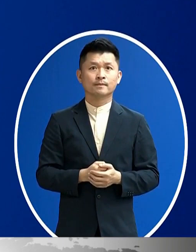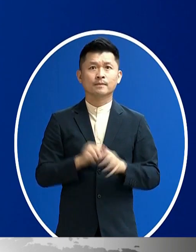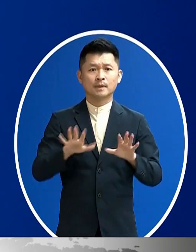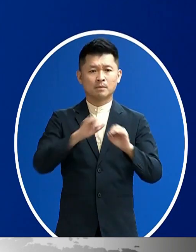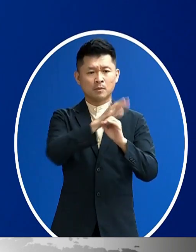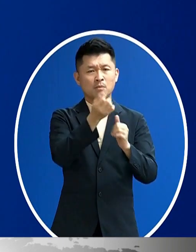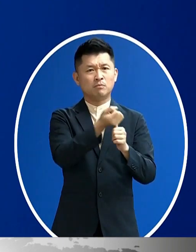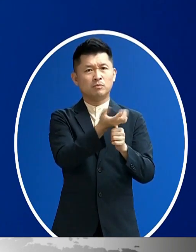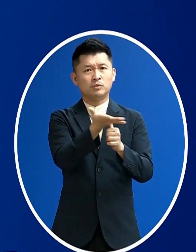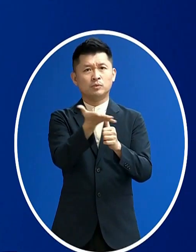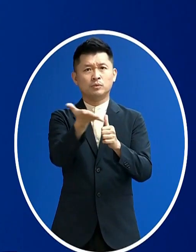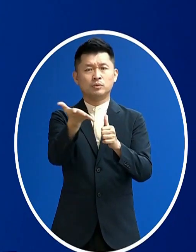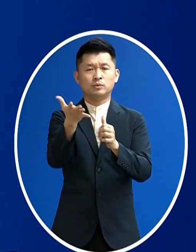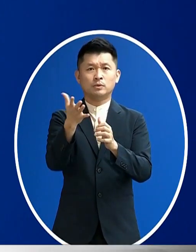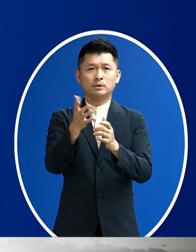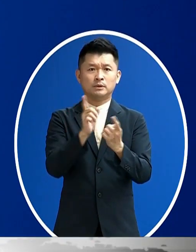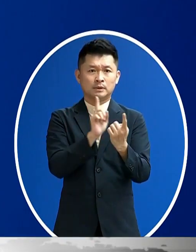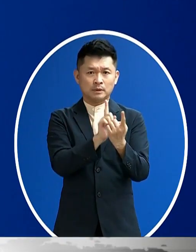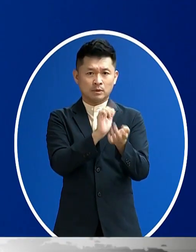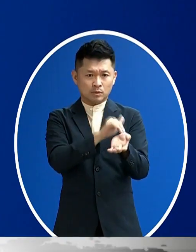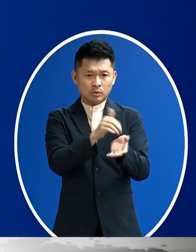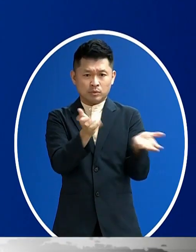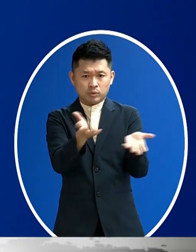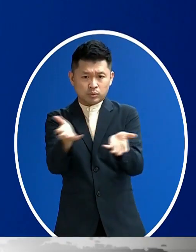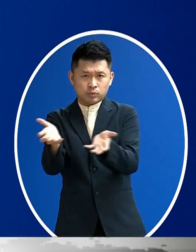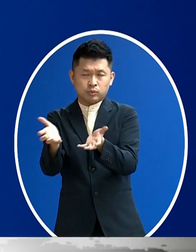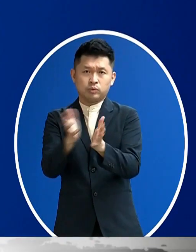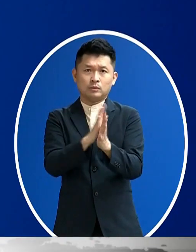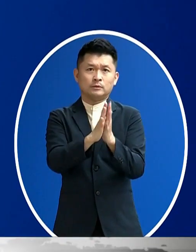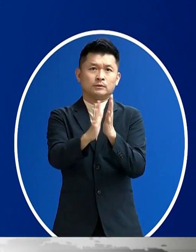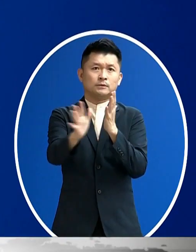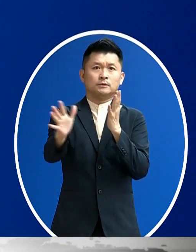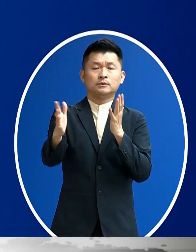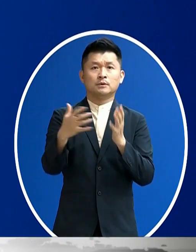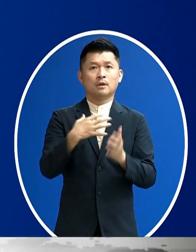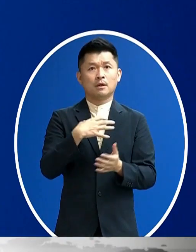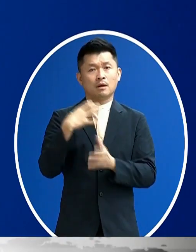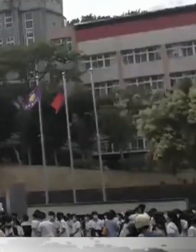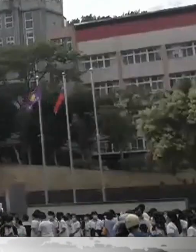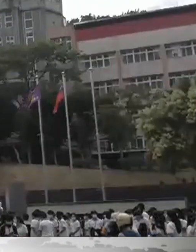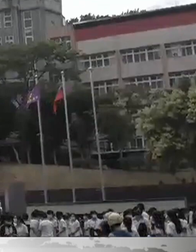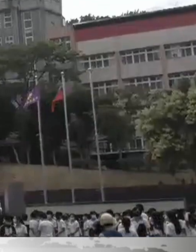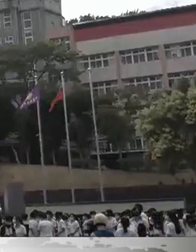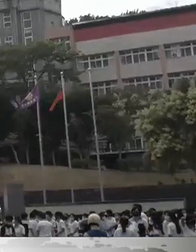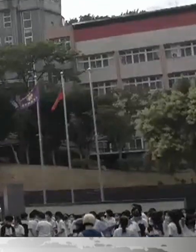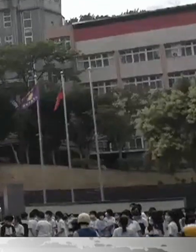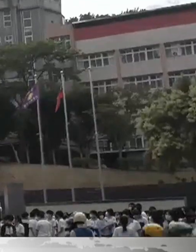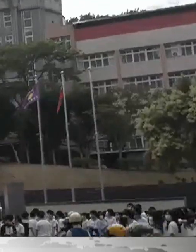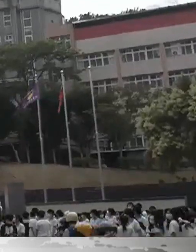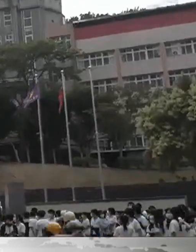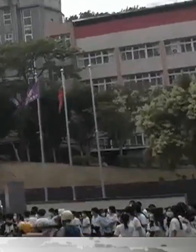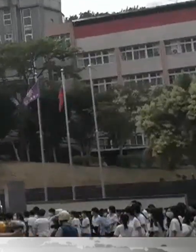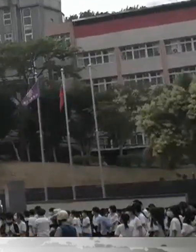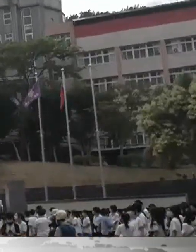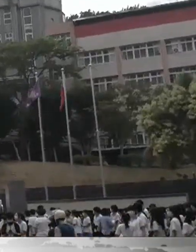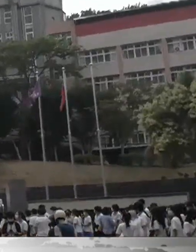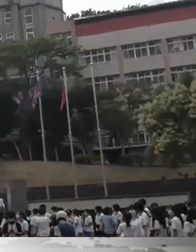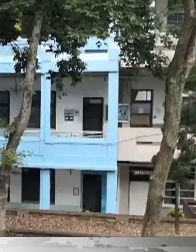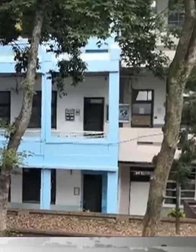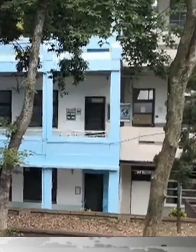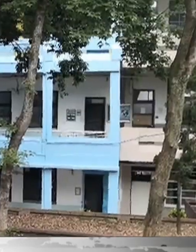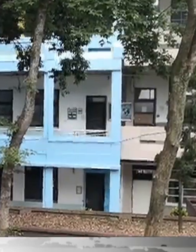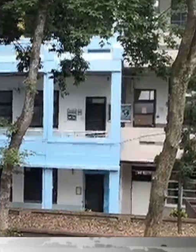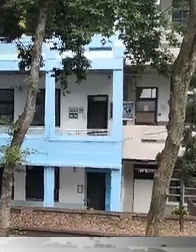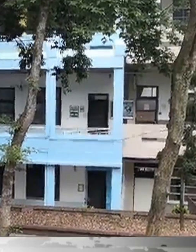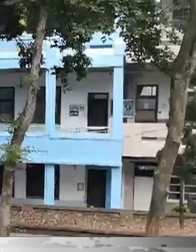rooms and people are kept waiting a very, very long time in long lines. We didn't say it was like that. To slow the spread of the virus, schools in all